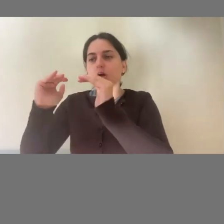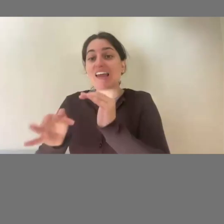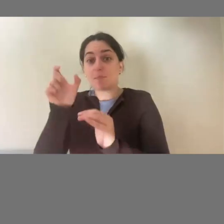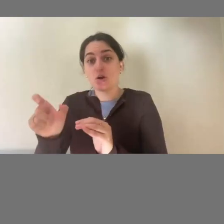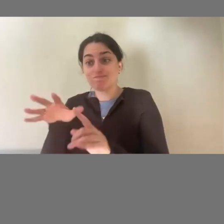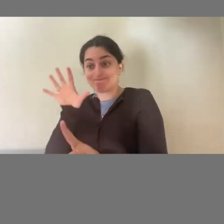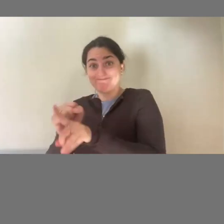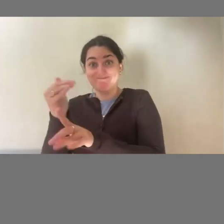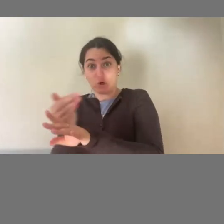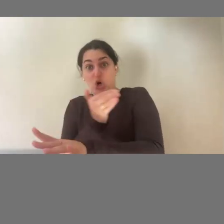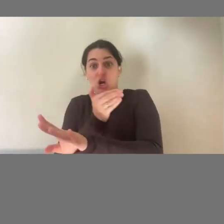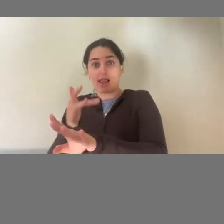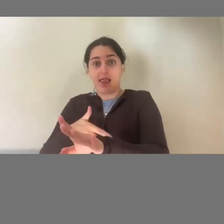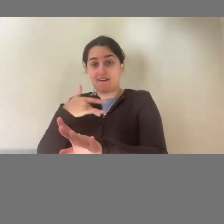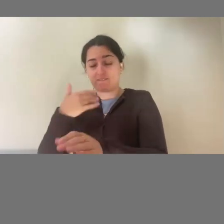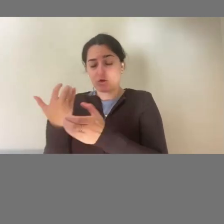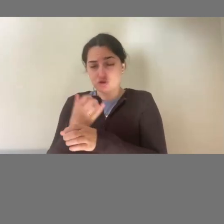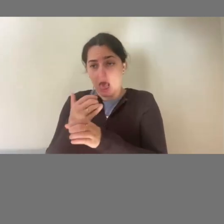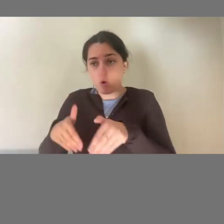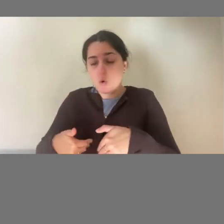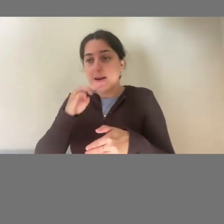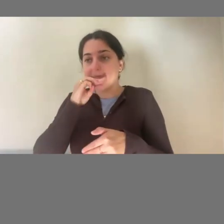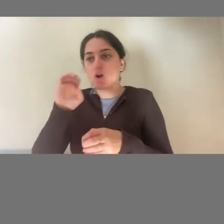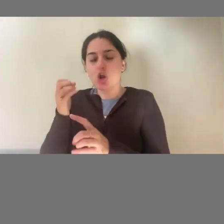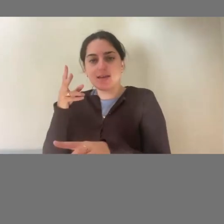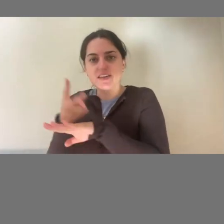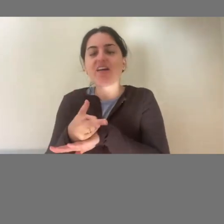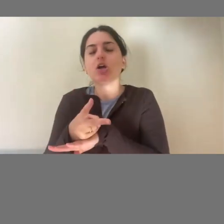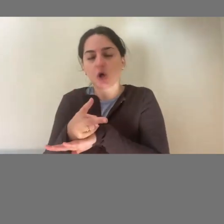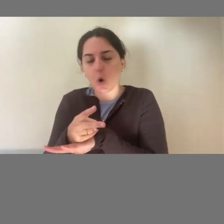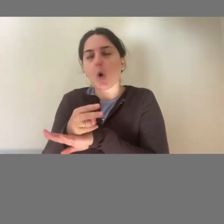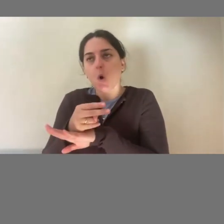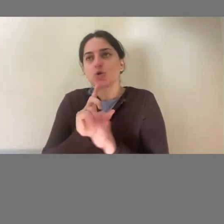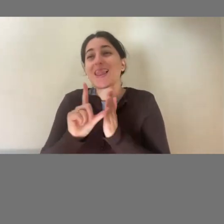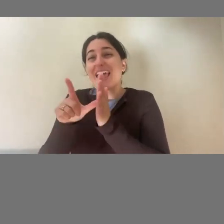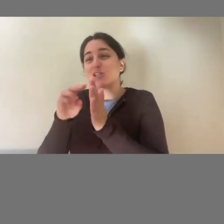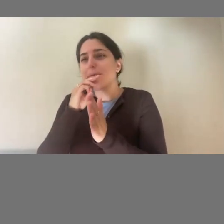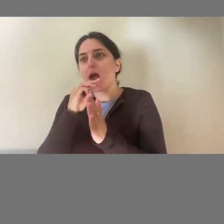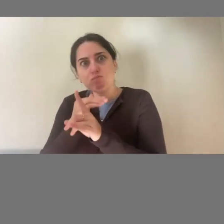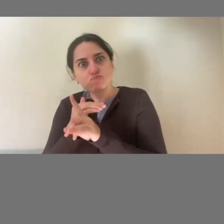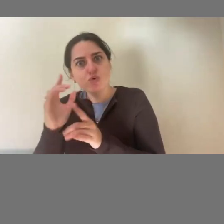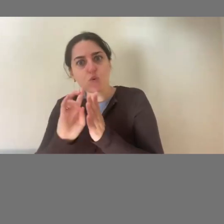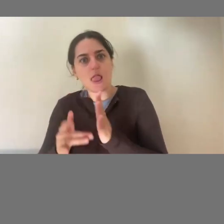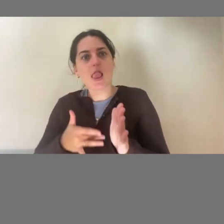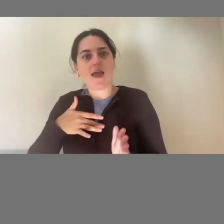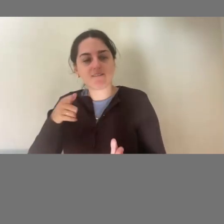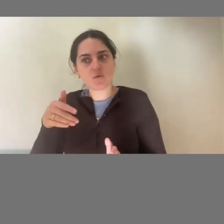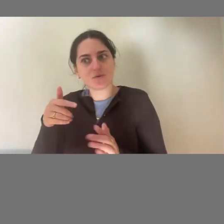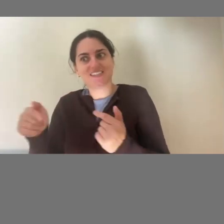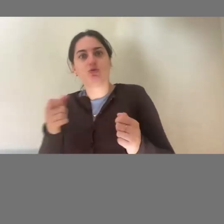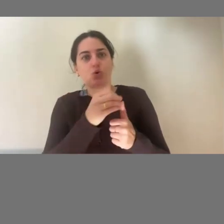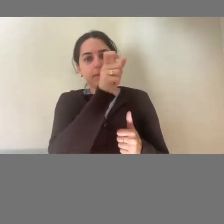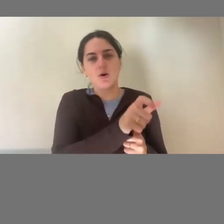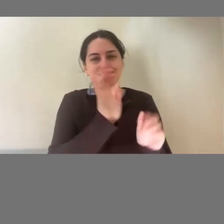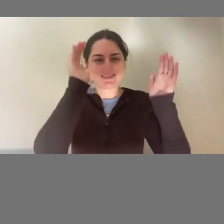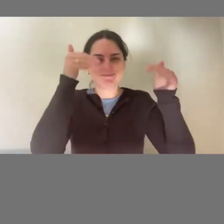were diagnosed, the earlier the interventions could start, and this resulted in improved quality of life. And